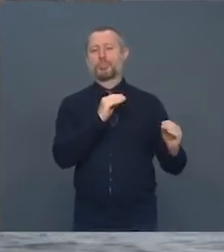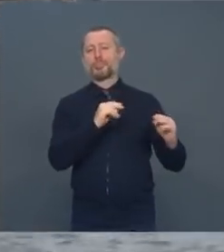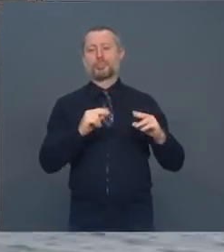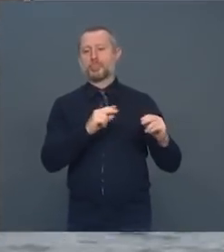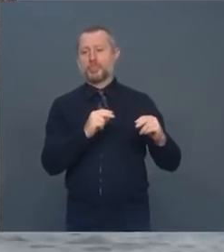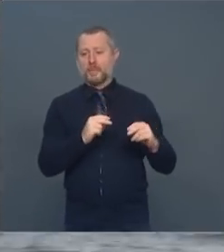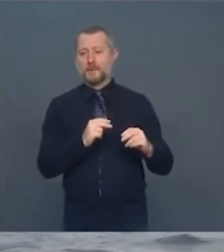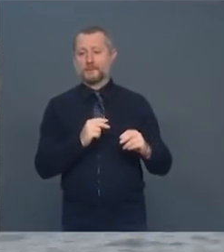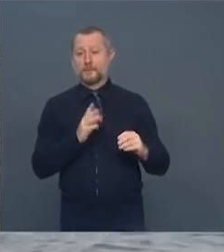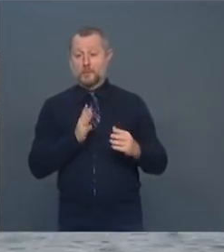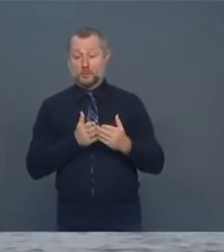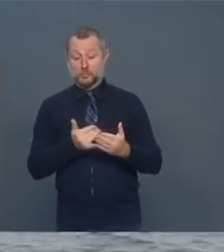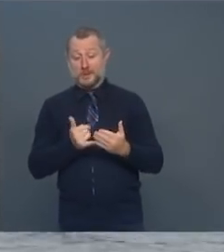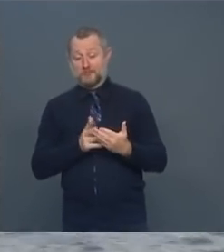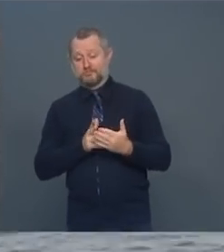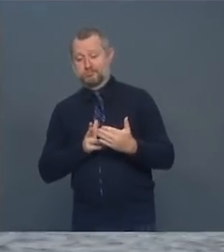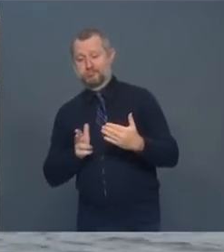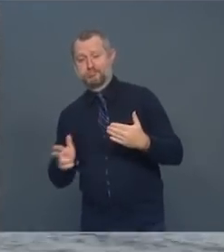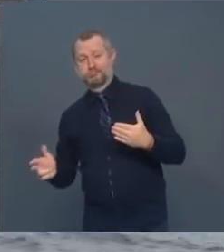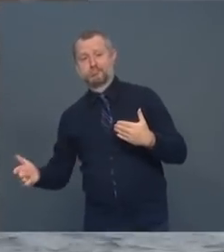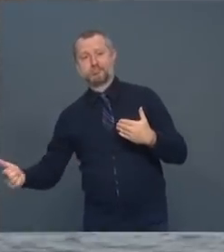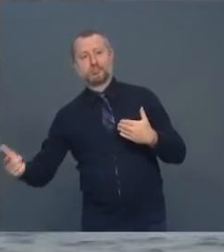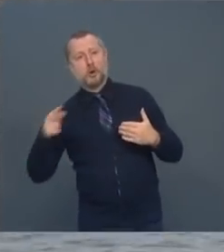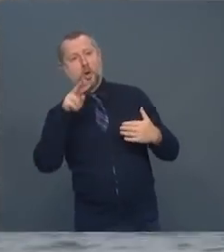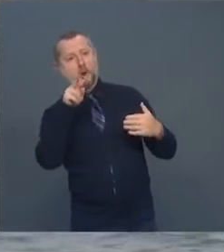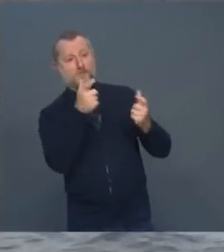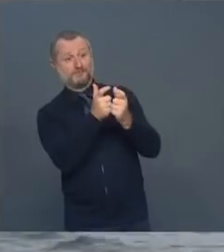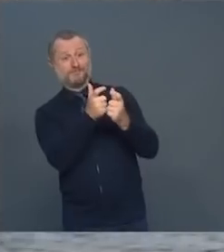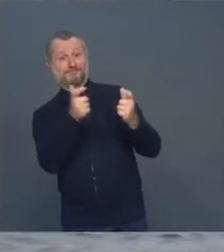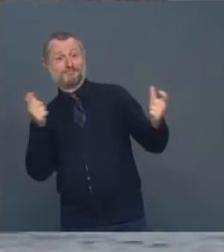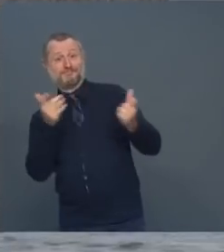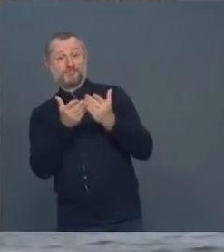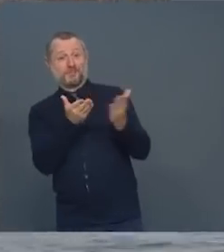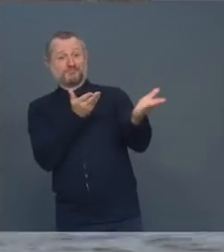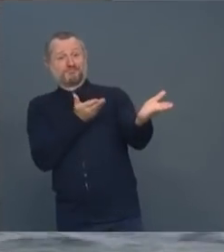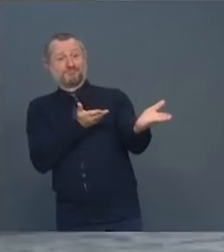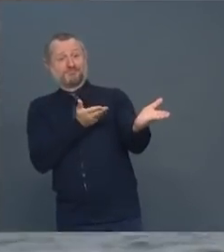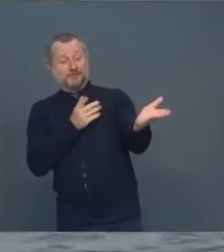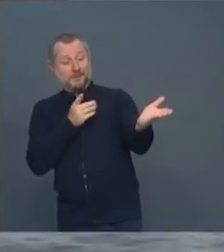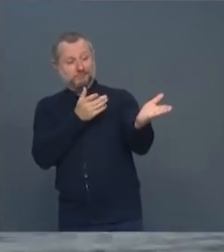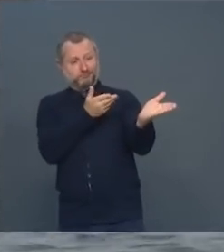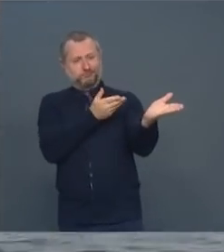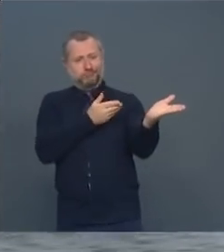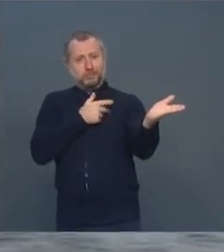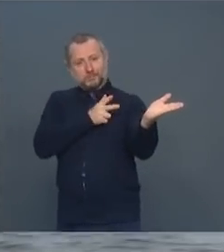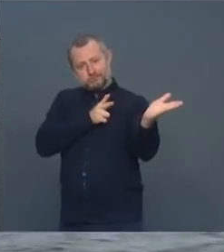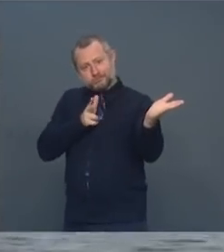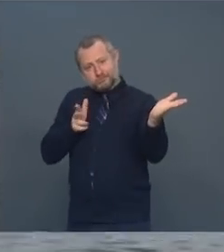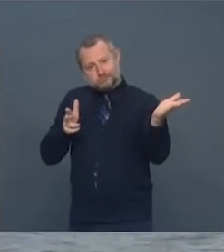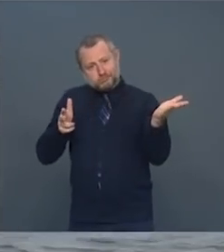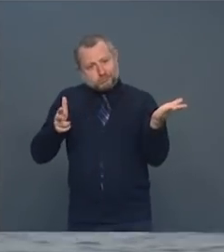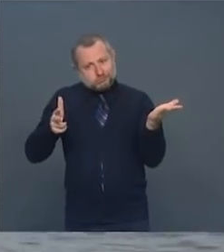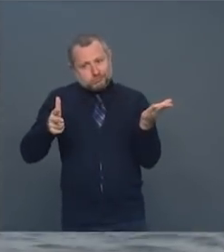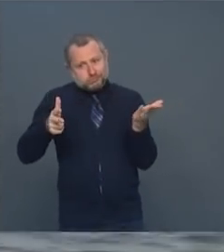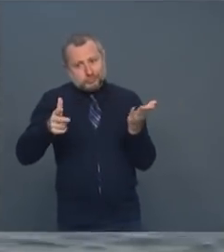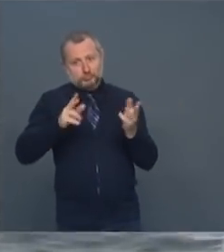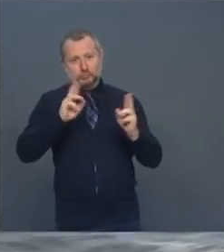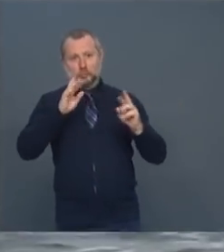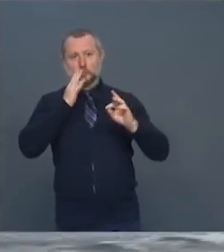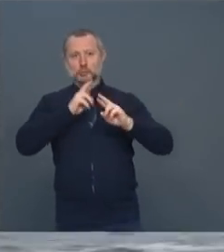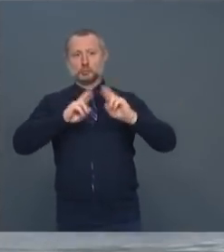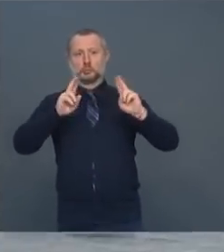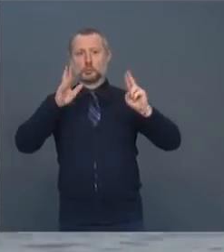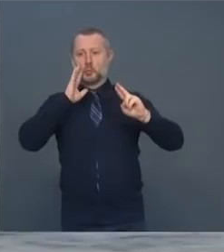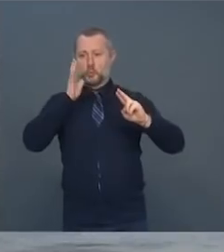barge for a little while as they prepare to get this rail car and put it in the water. So again, it's going to